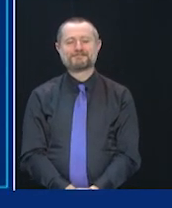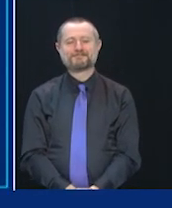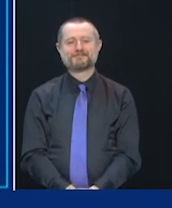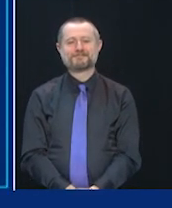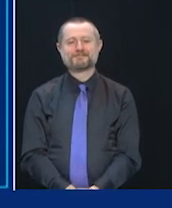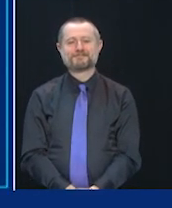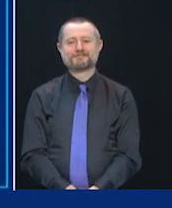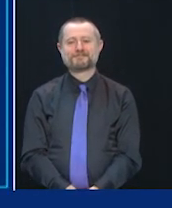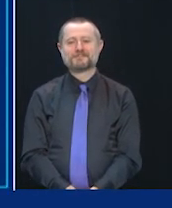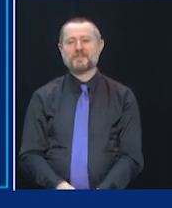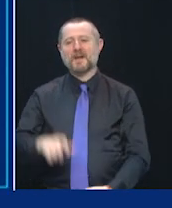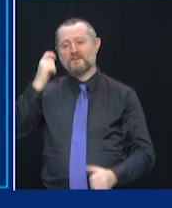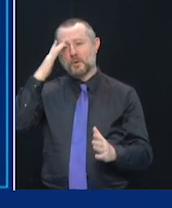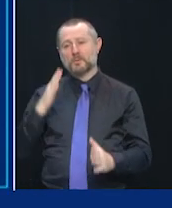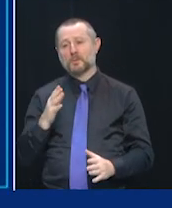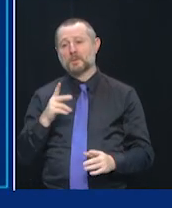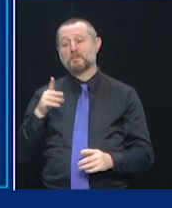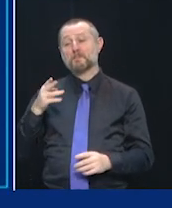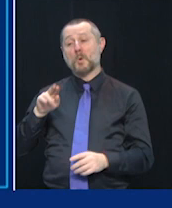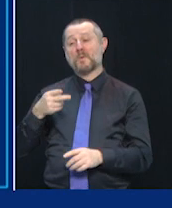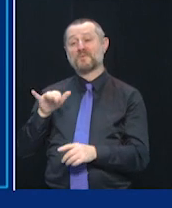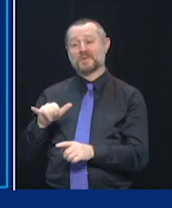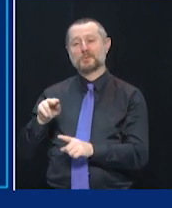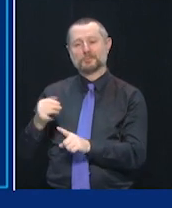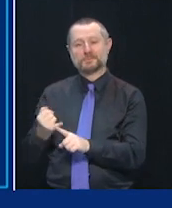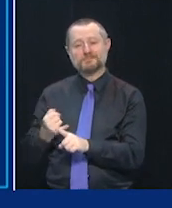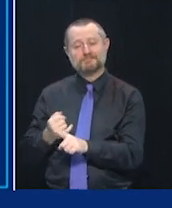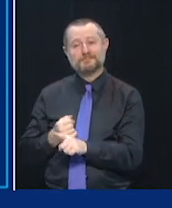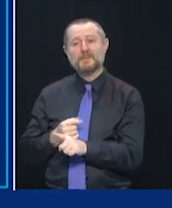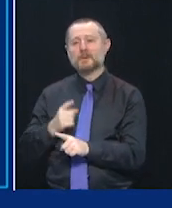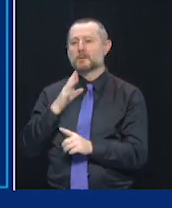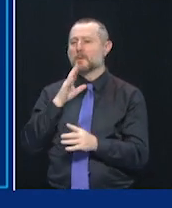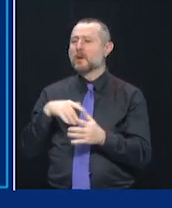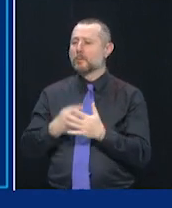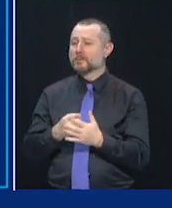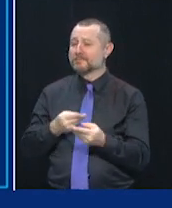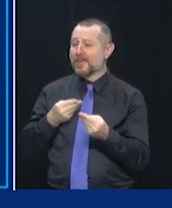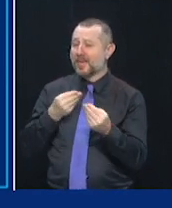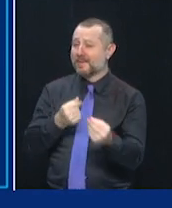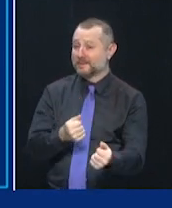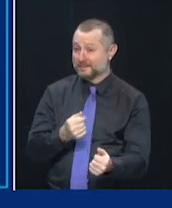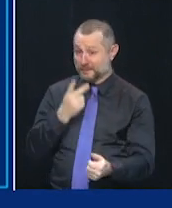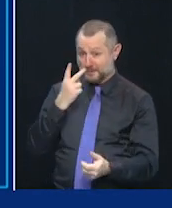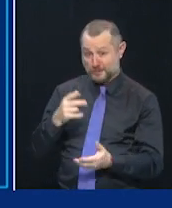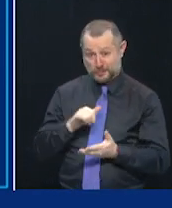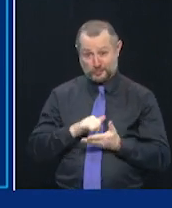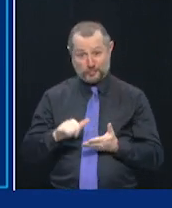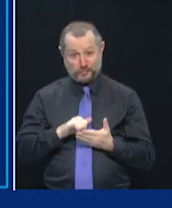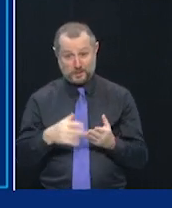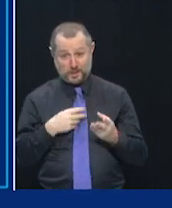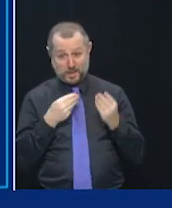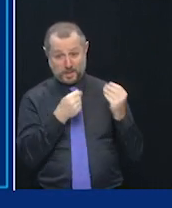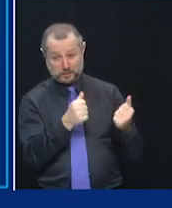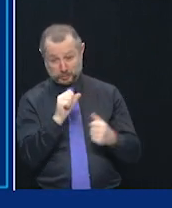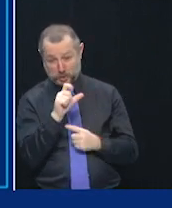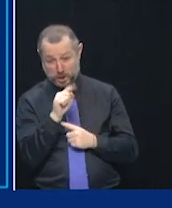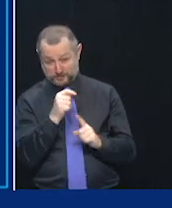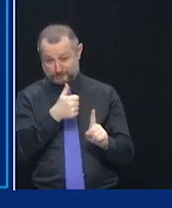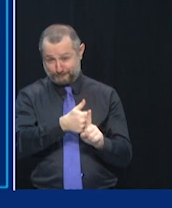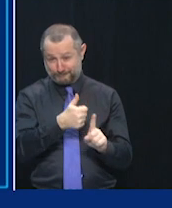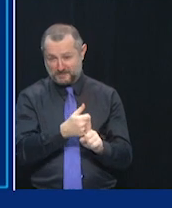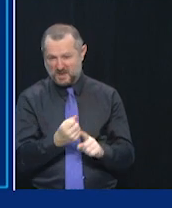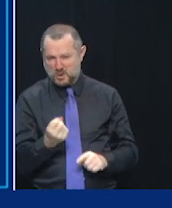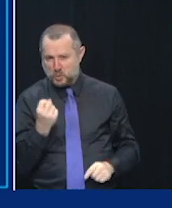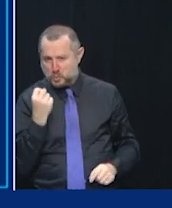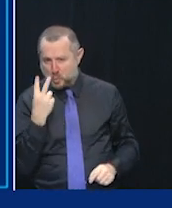Governor Murphy mentioned the cost. Our cost per year of just SALT is over $12 billion.